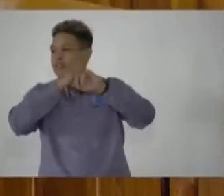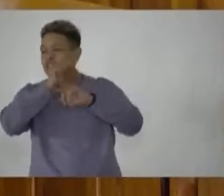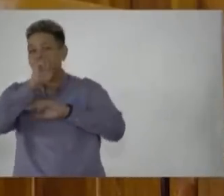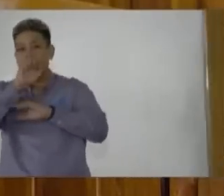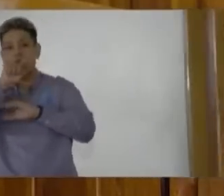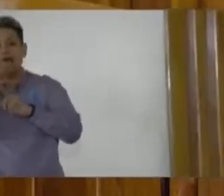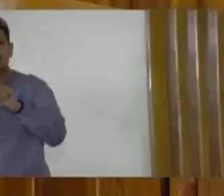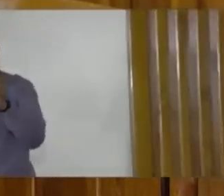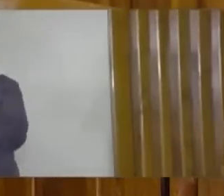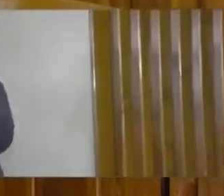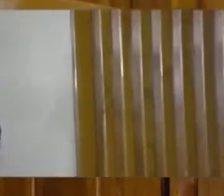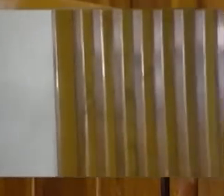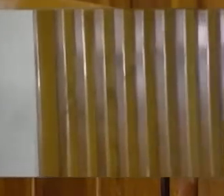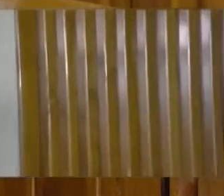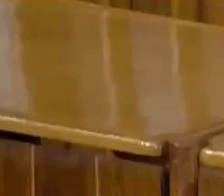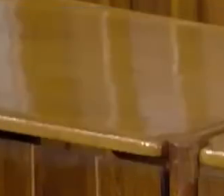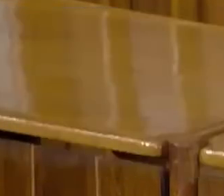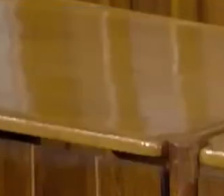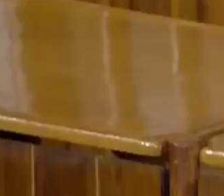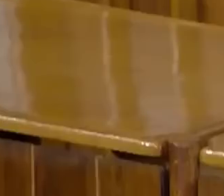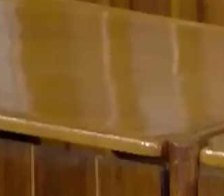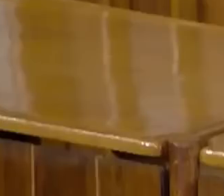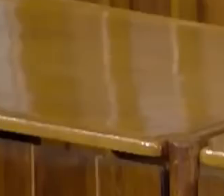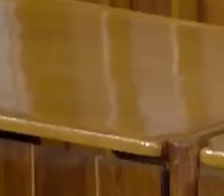and Integrity Commission